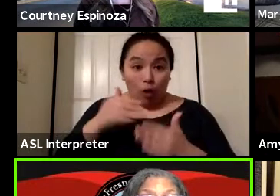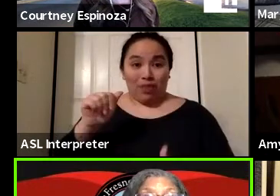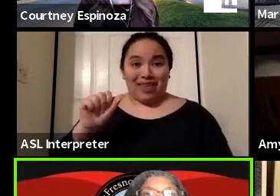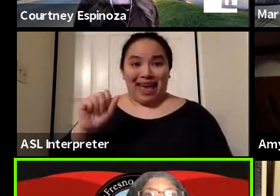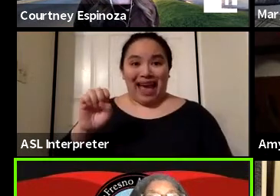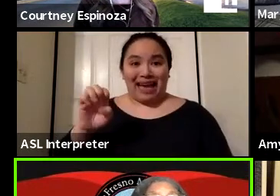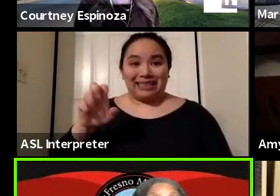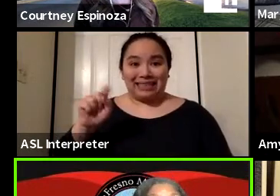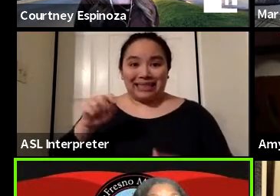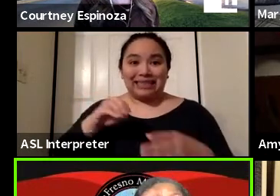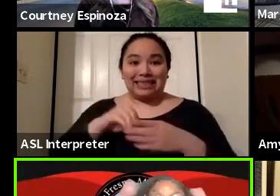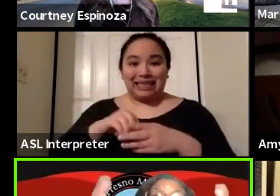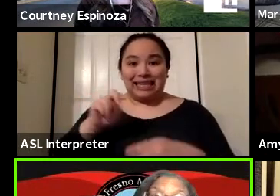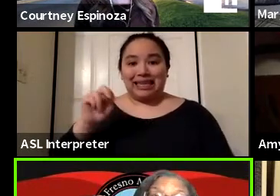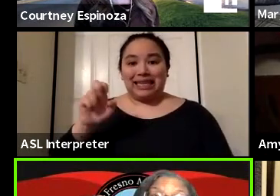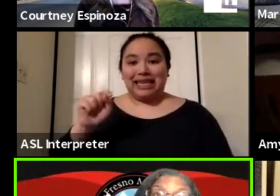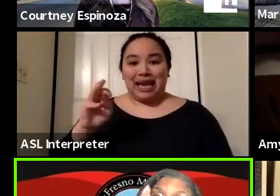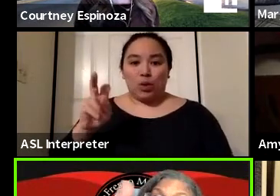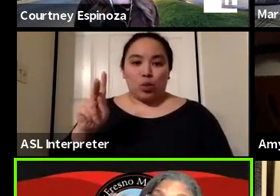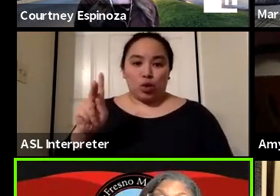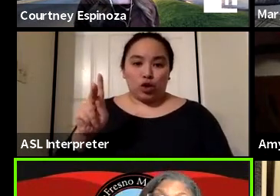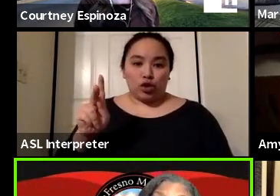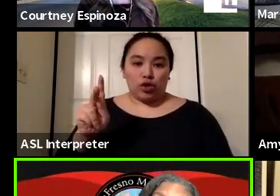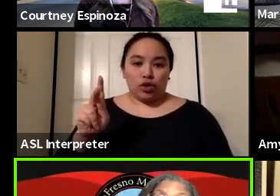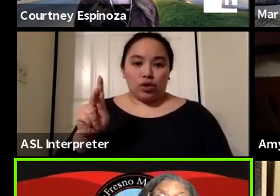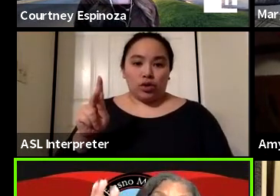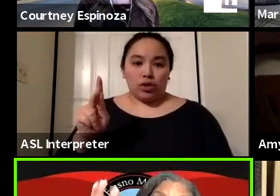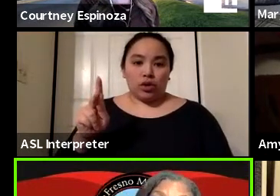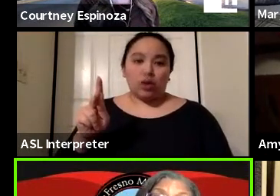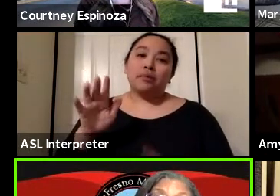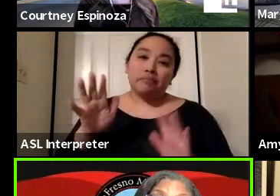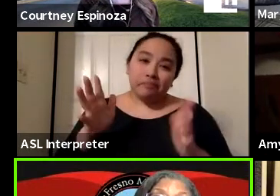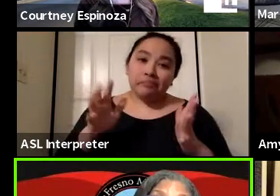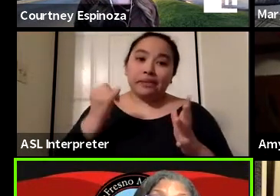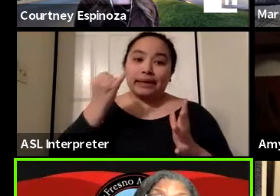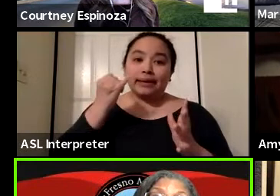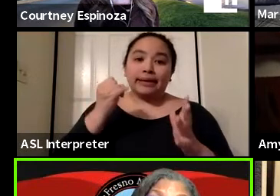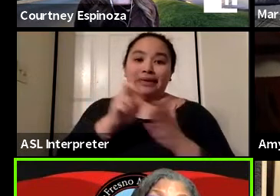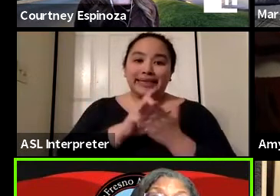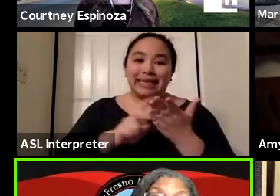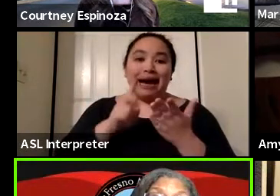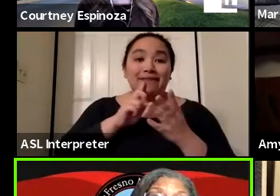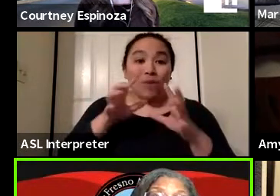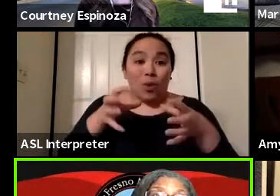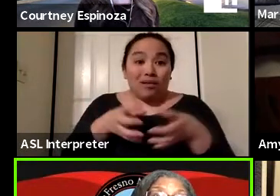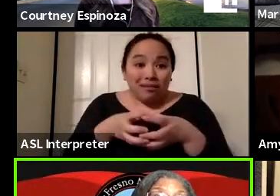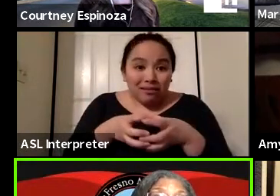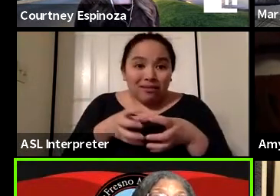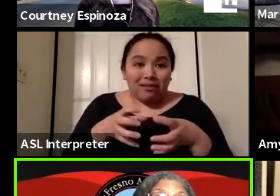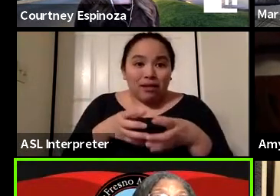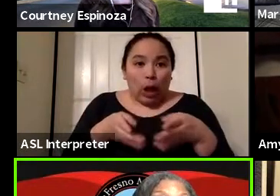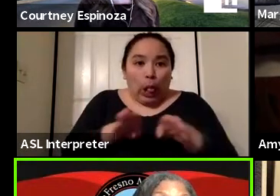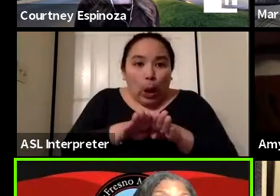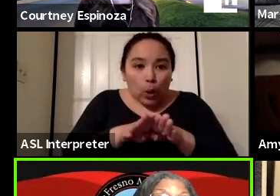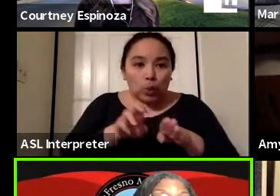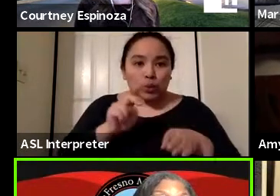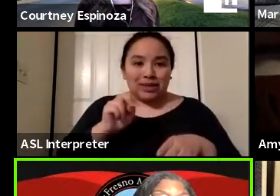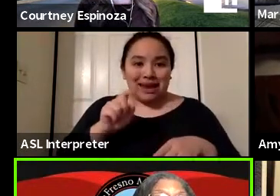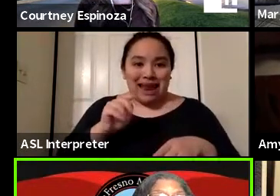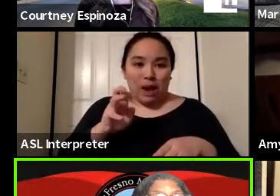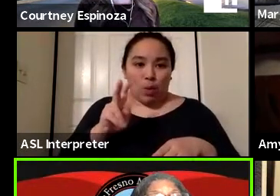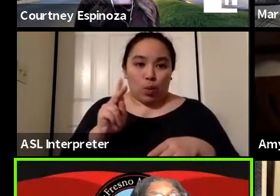the network. So it really is kind of designed to be a closed network first. For